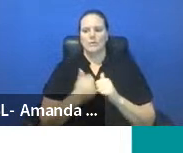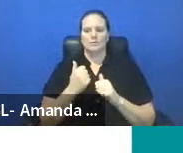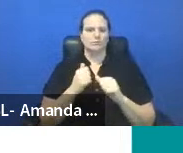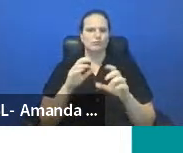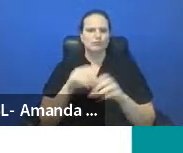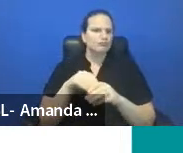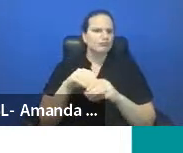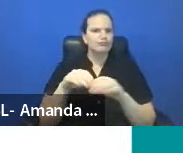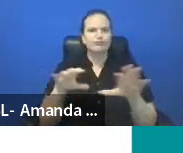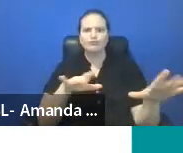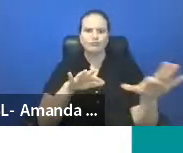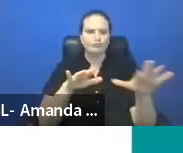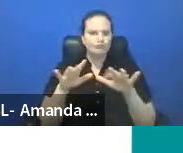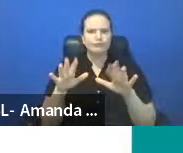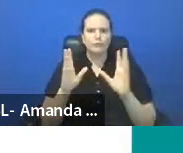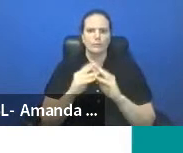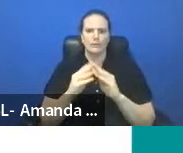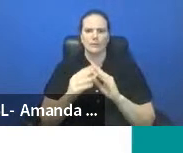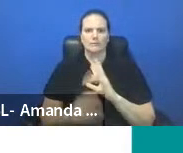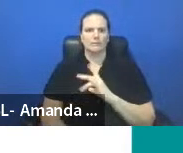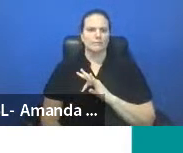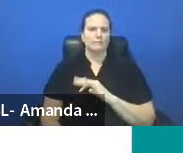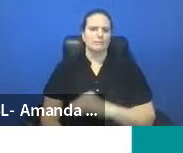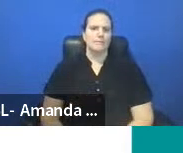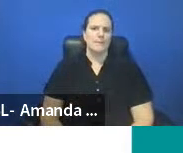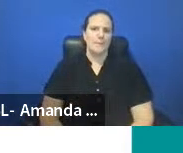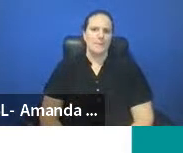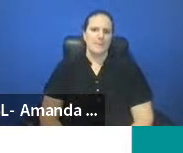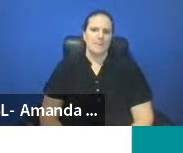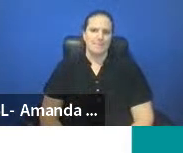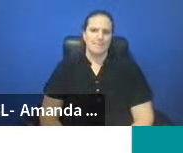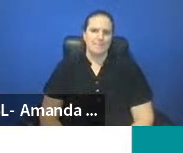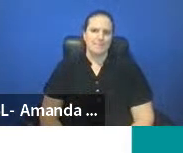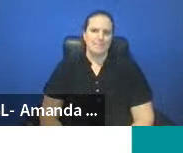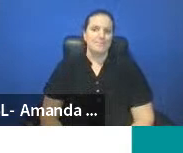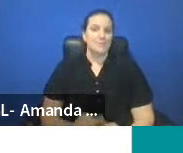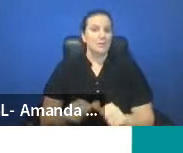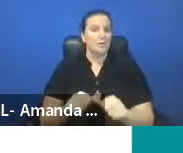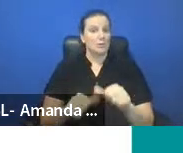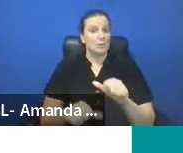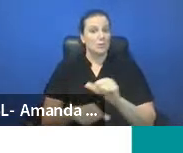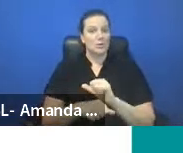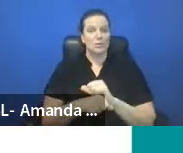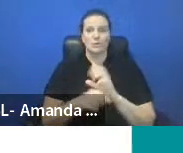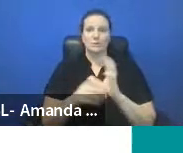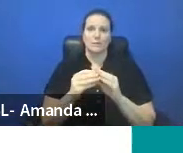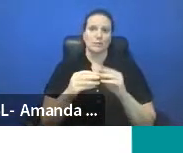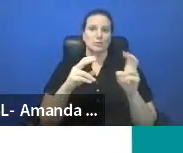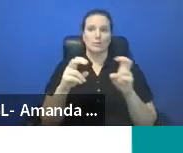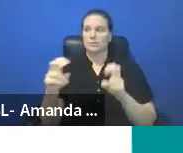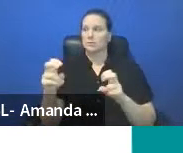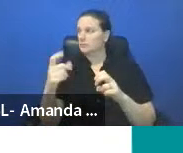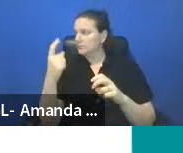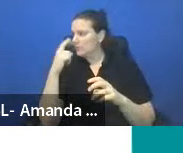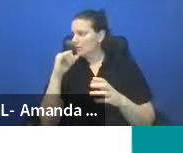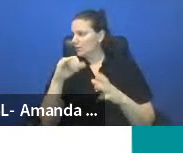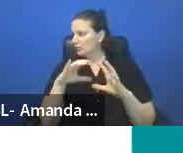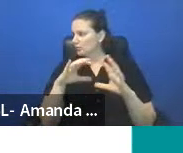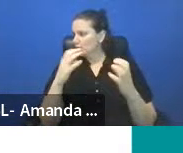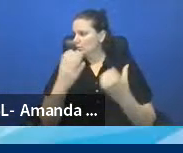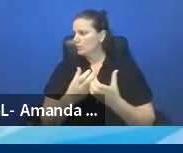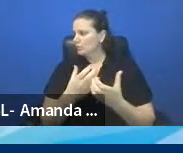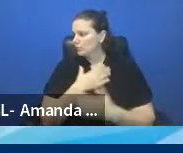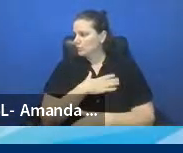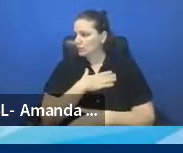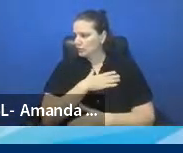active meetings. And so we'll continue to work to bring meaty topics before this body, but just really